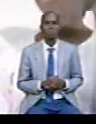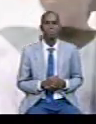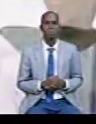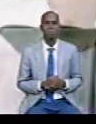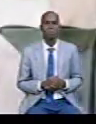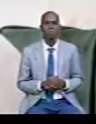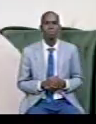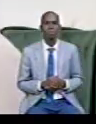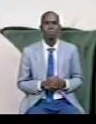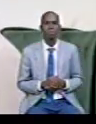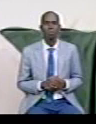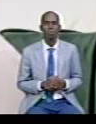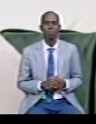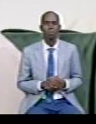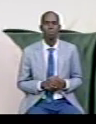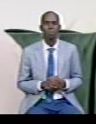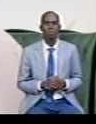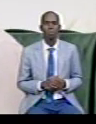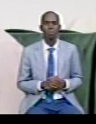uncompromising